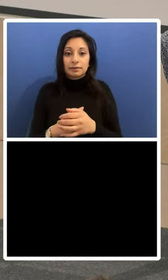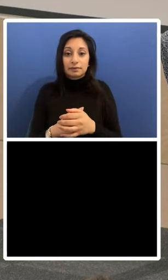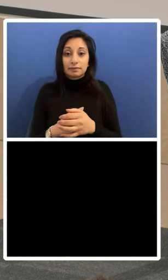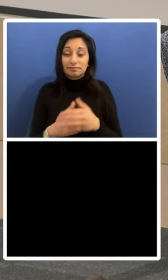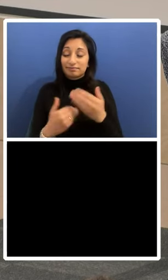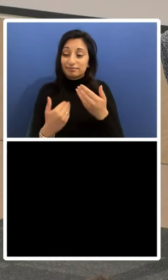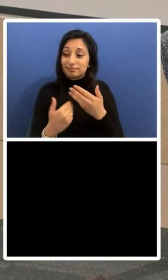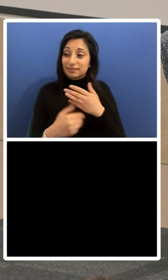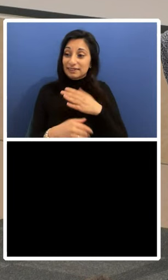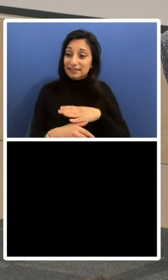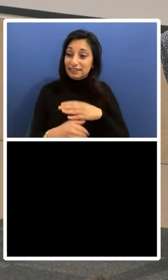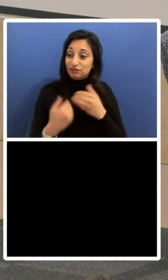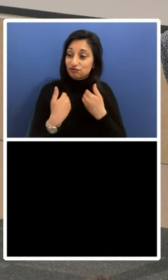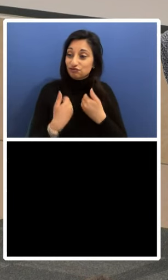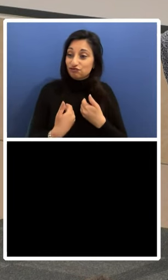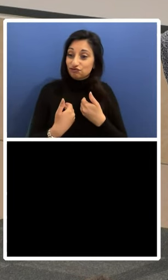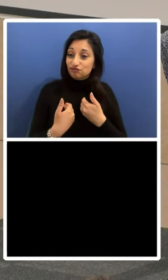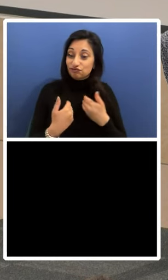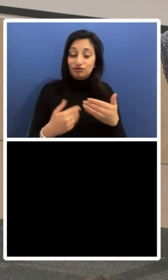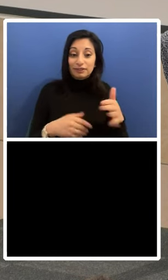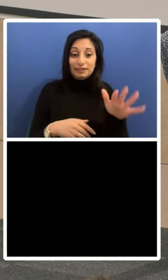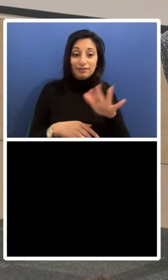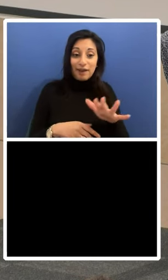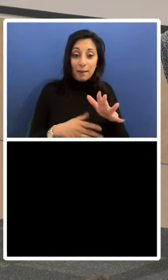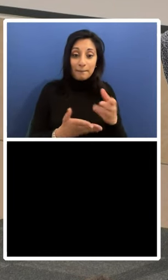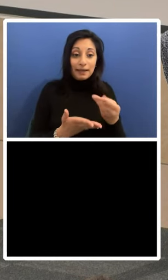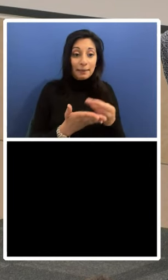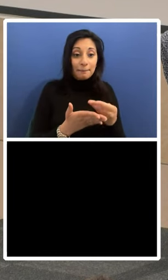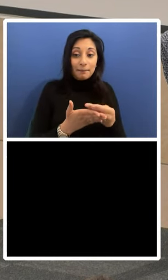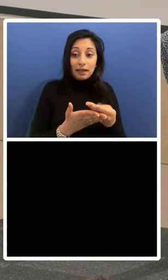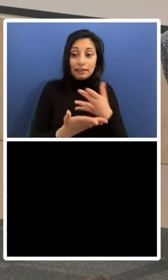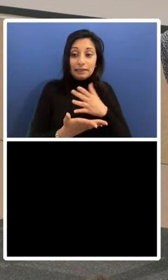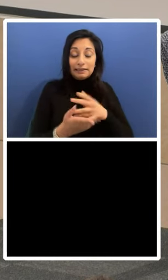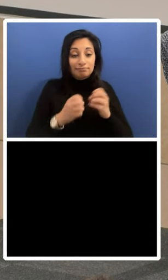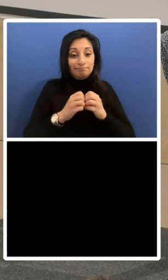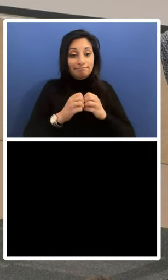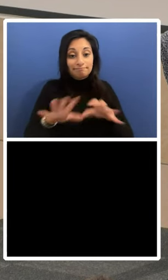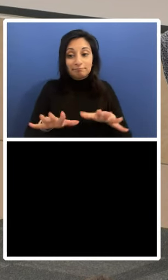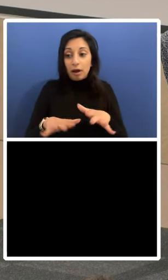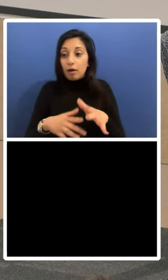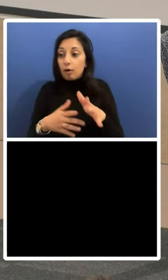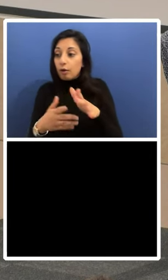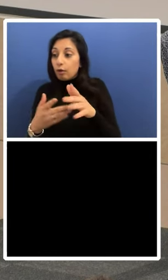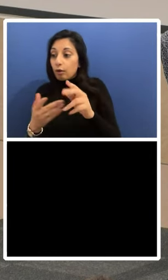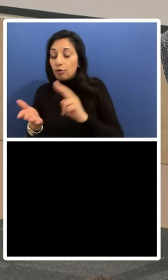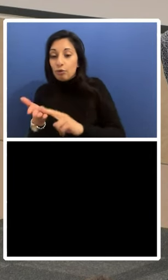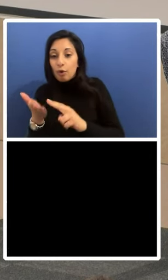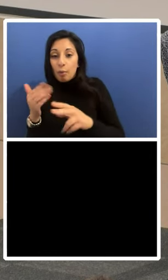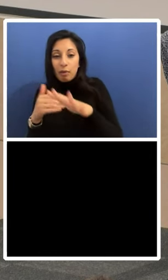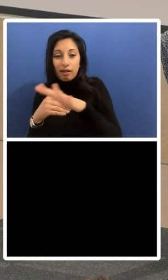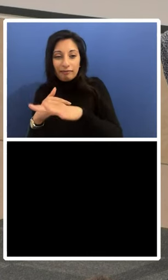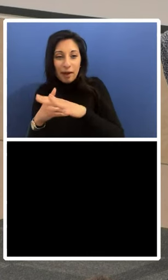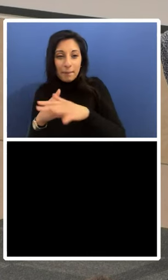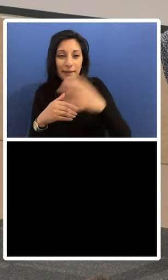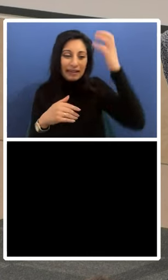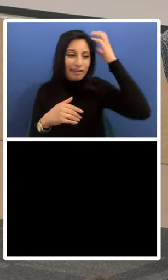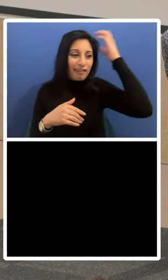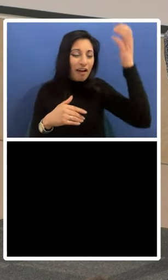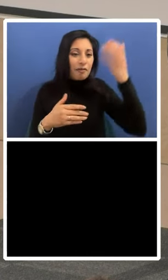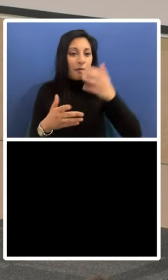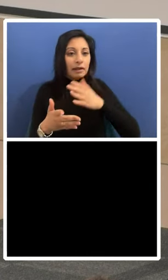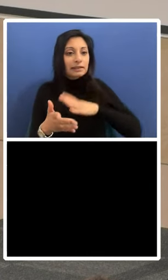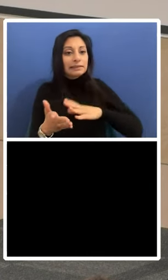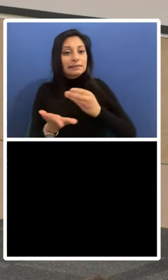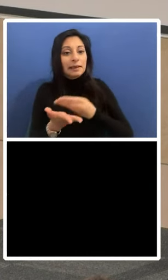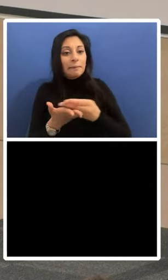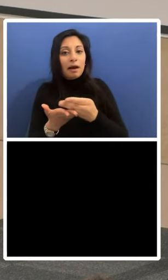and back towards ordinary families and back towards the government, because otherwise ordinary families fall into poverty and we're going to lose our welfare state. We're seeing it in front of our eyes.